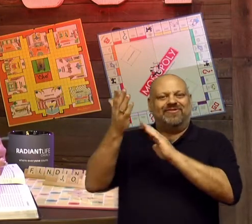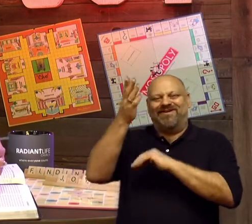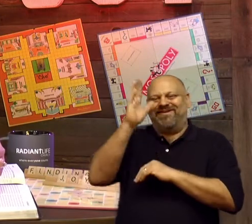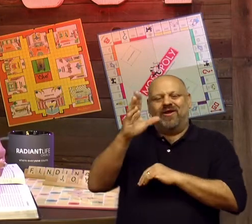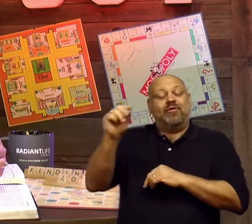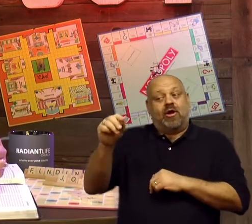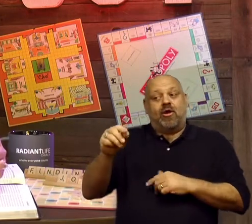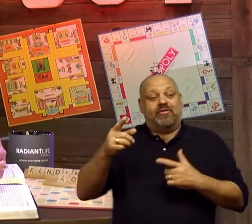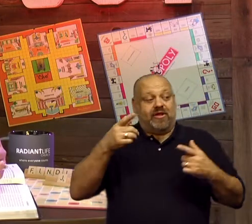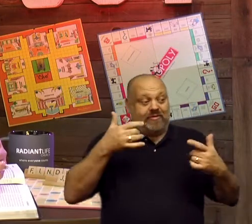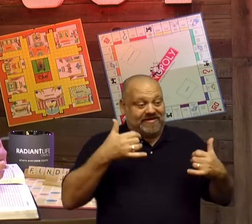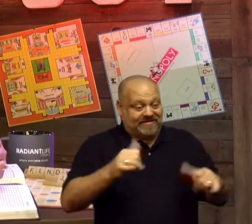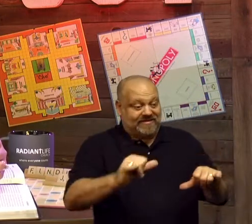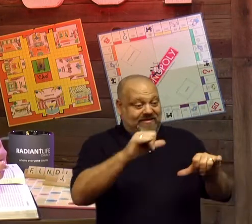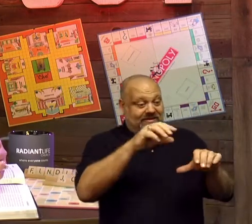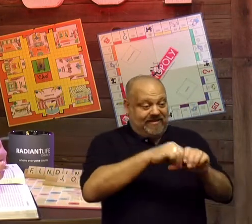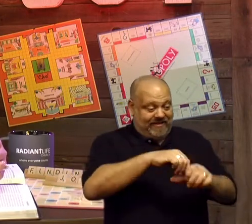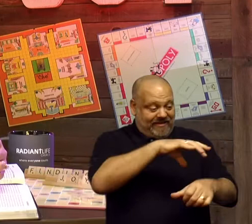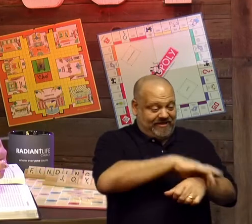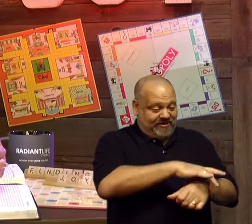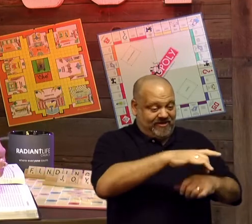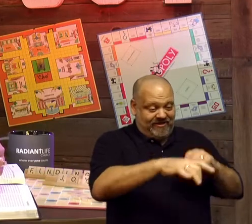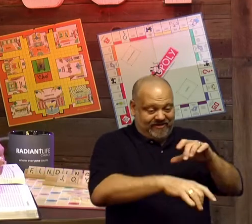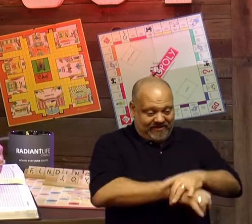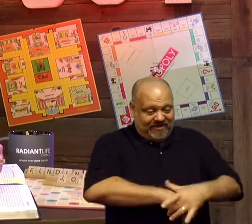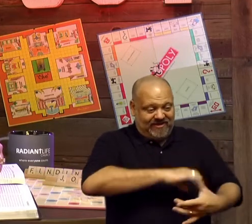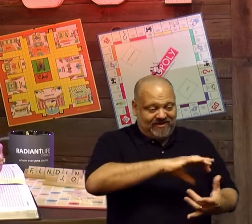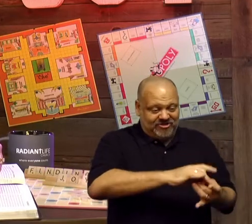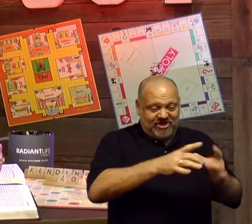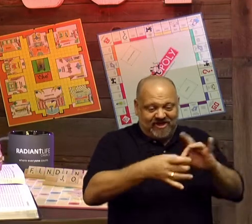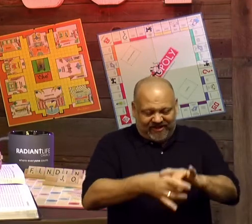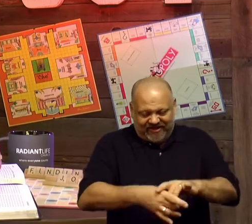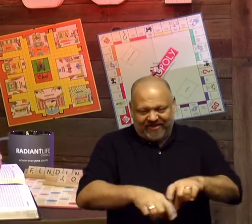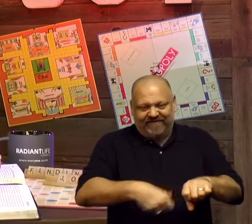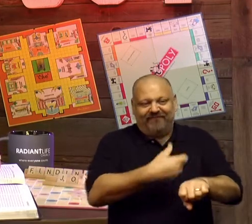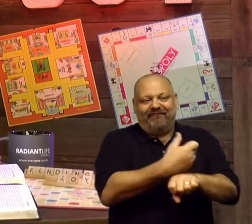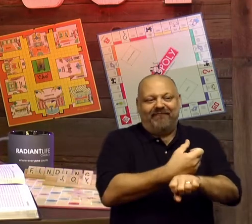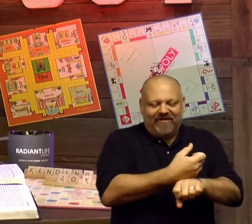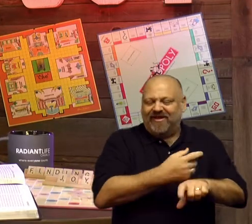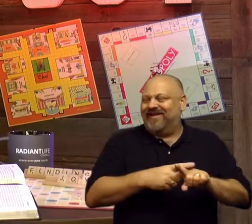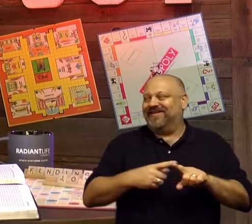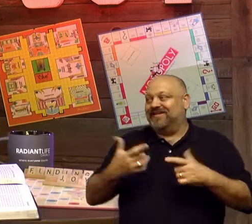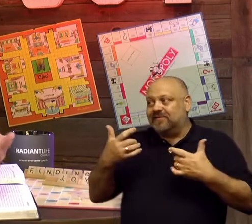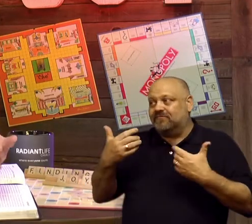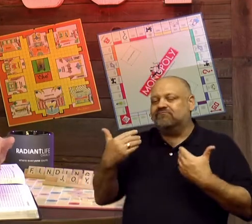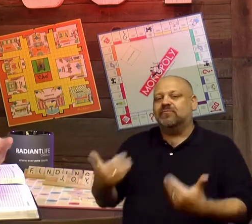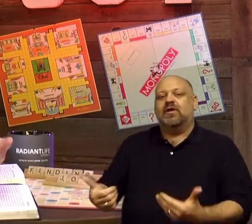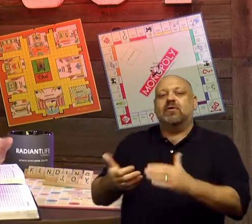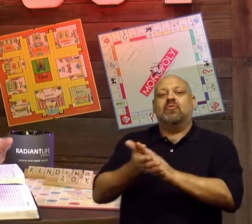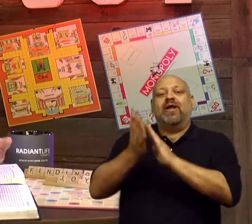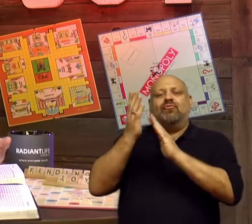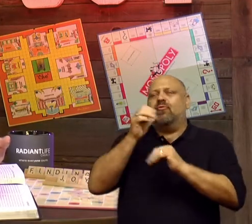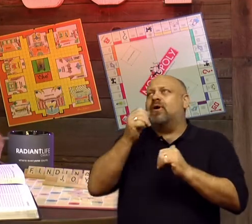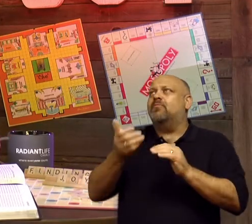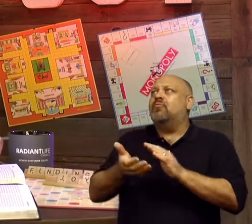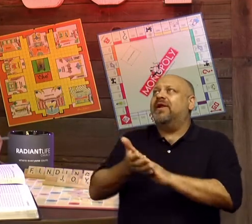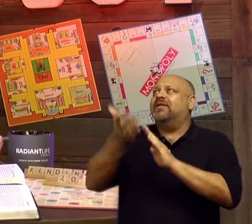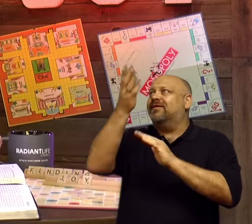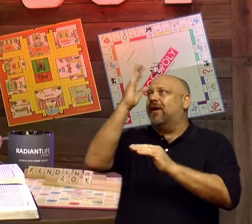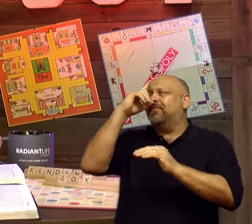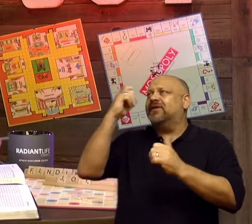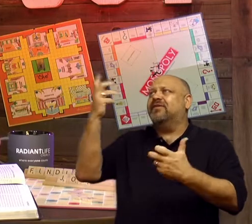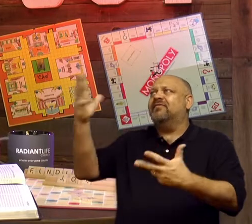No, they praised him while they were still in chains. They weren't praising God for having